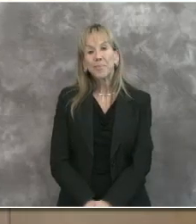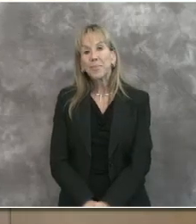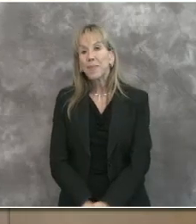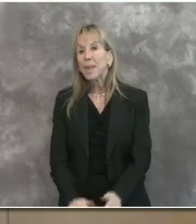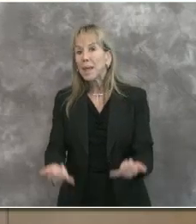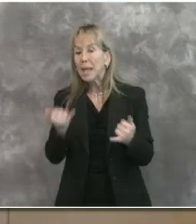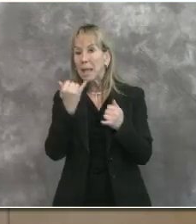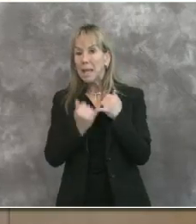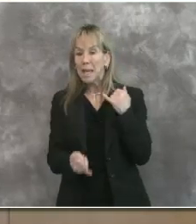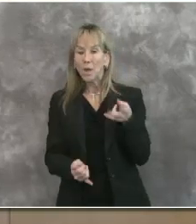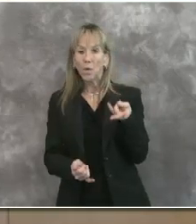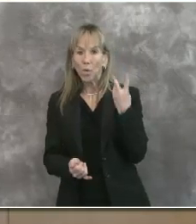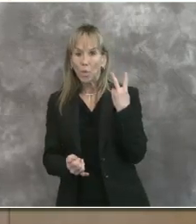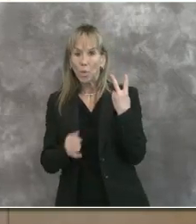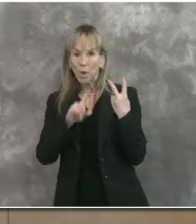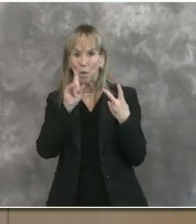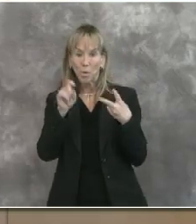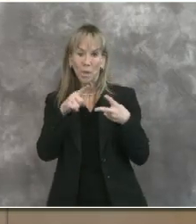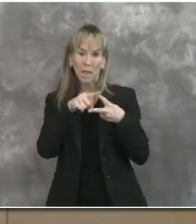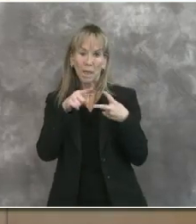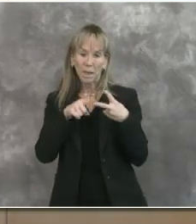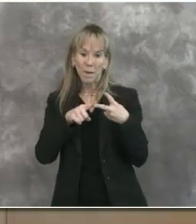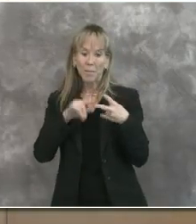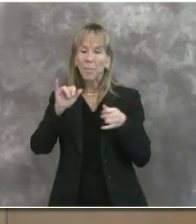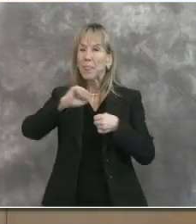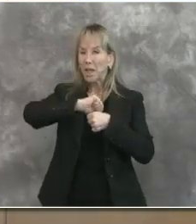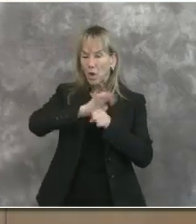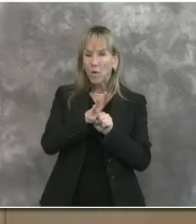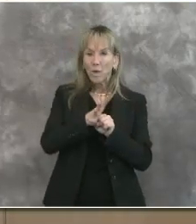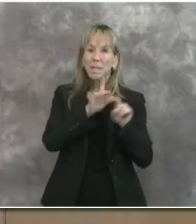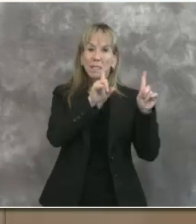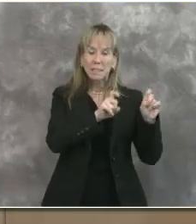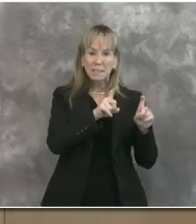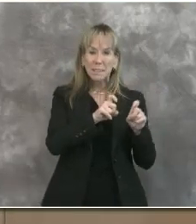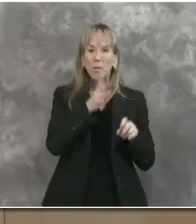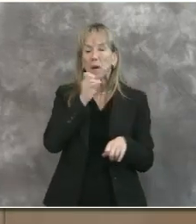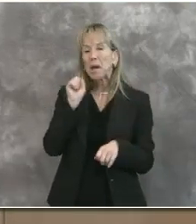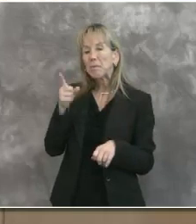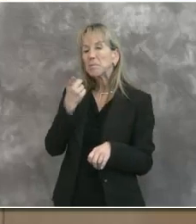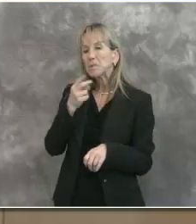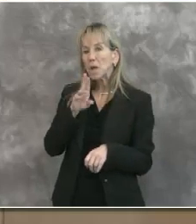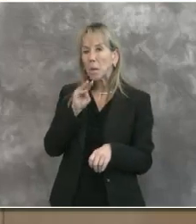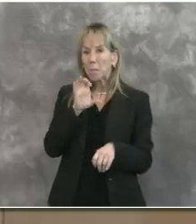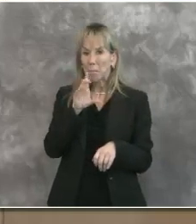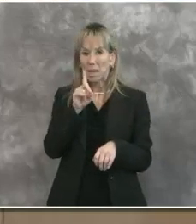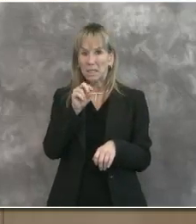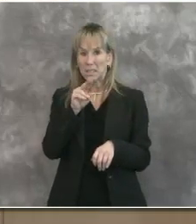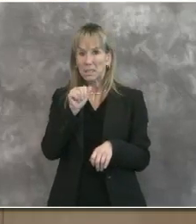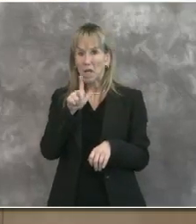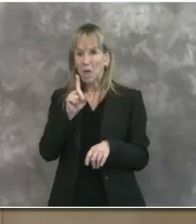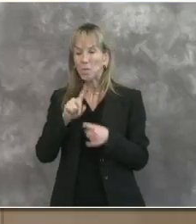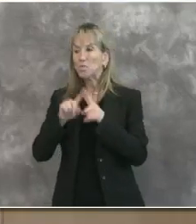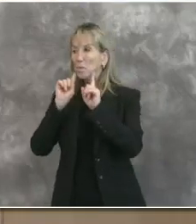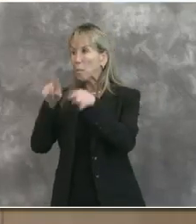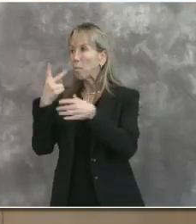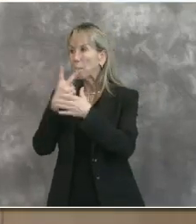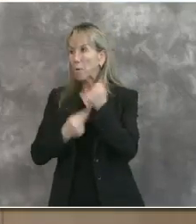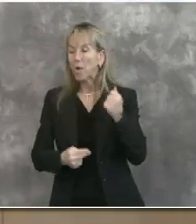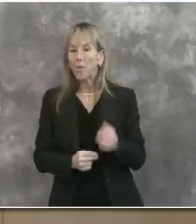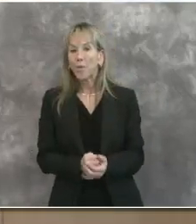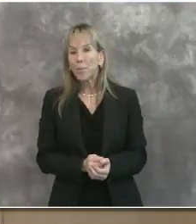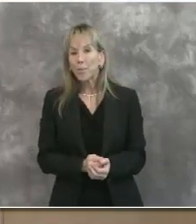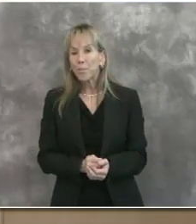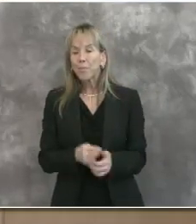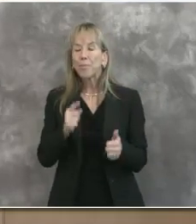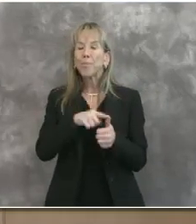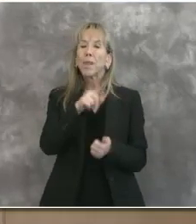These last two questions deal with COVID testing, and we're going to ask Dr. McDonald to respond to both of those questions. This is from